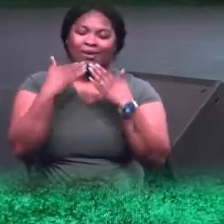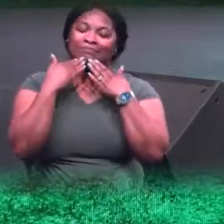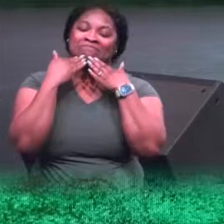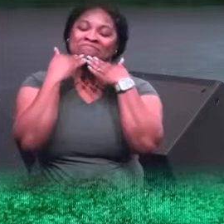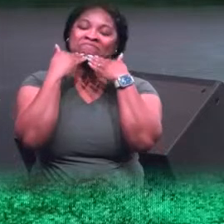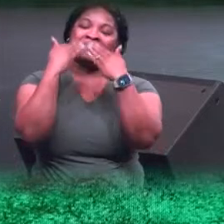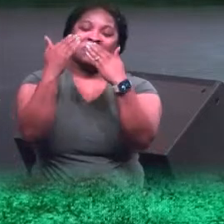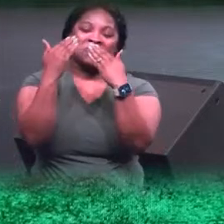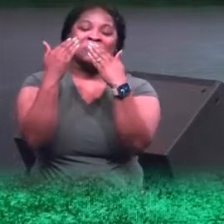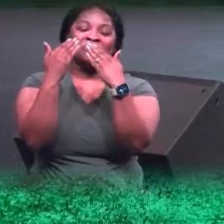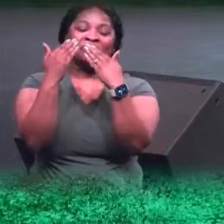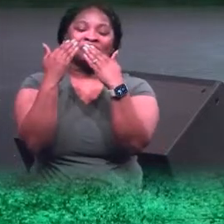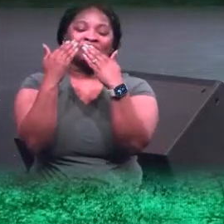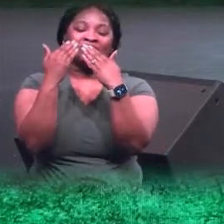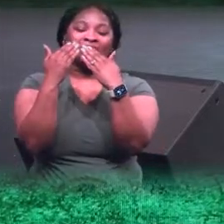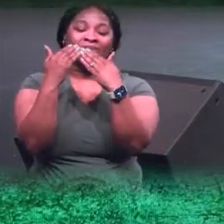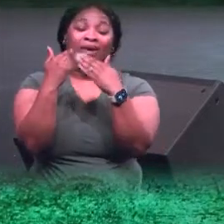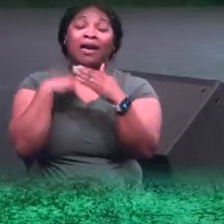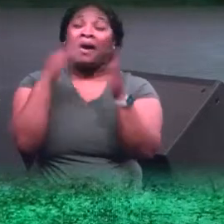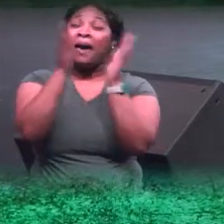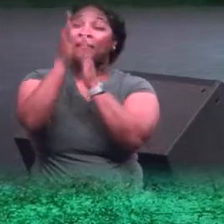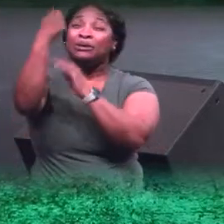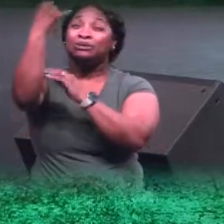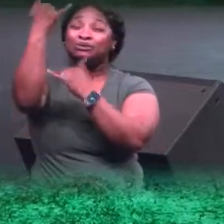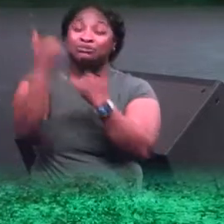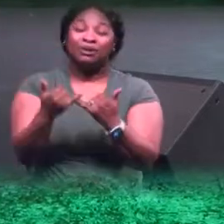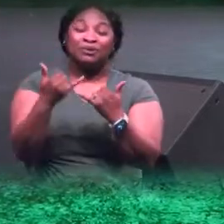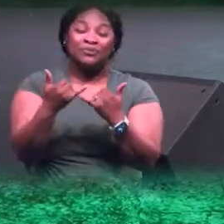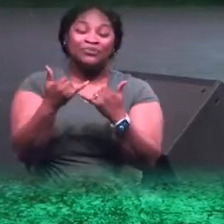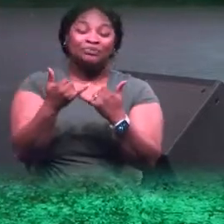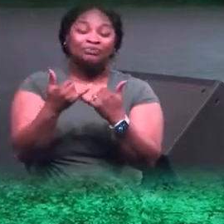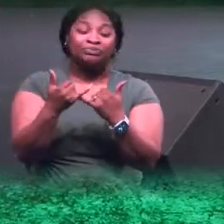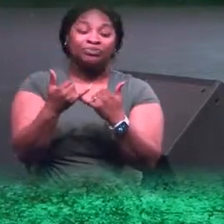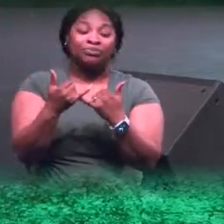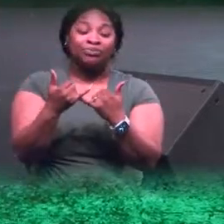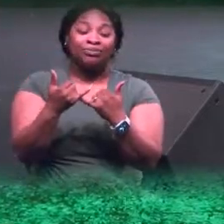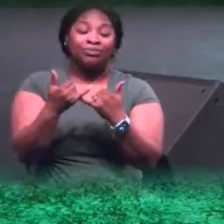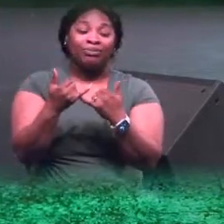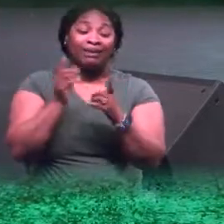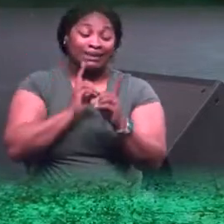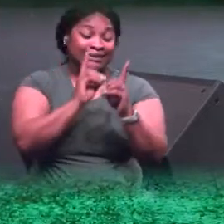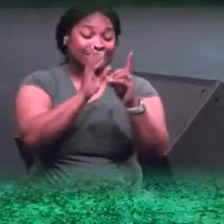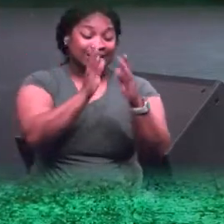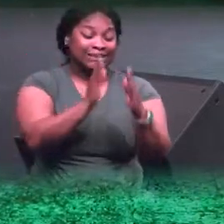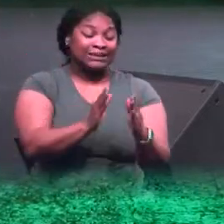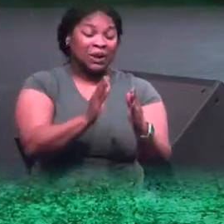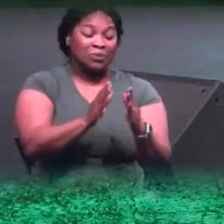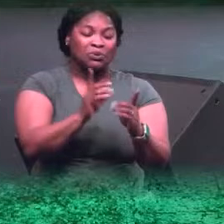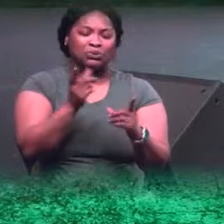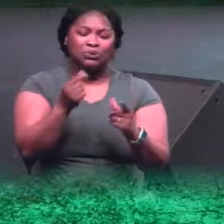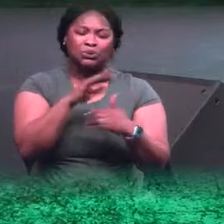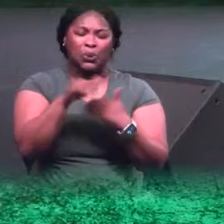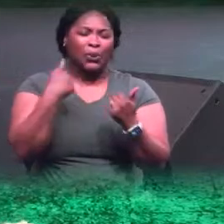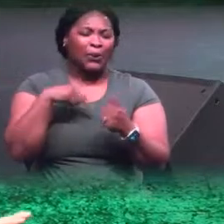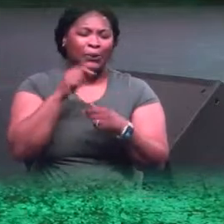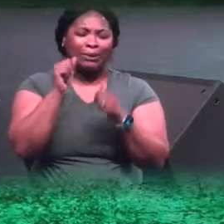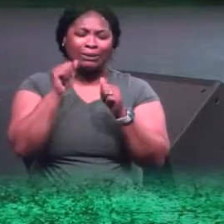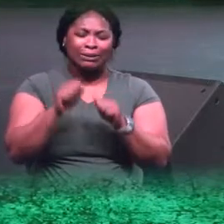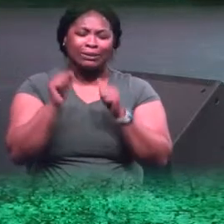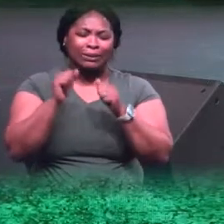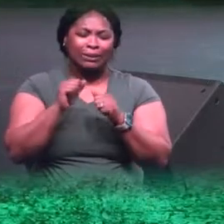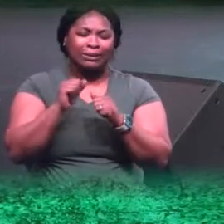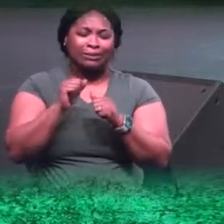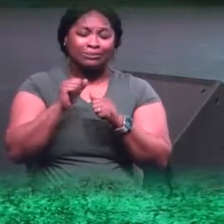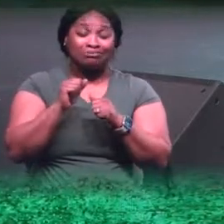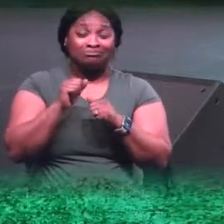you. And so, God, I praise you now that disciples do all that we can while we